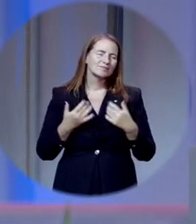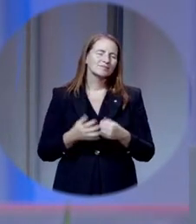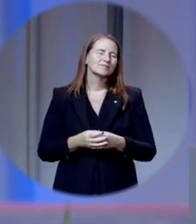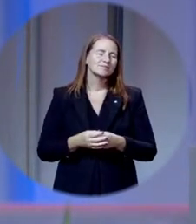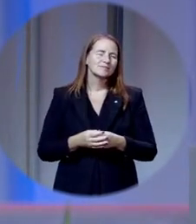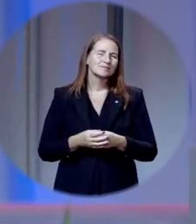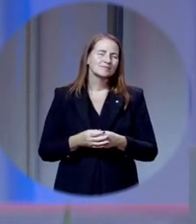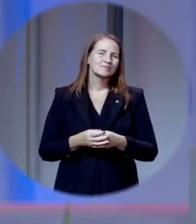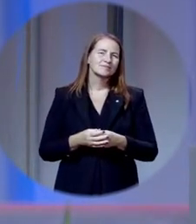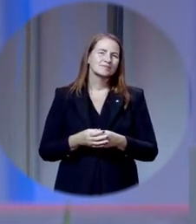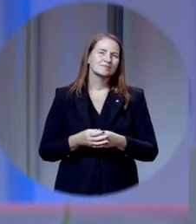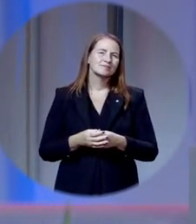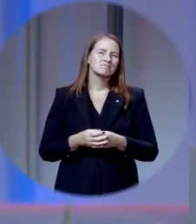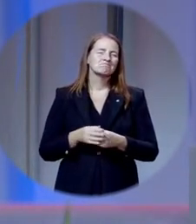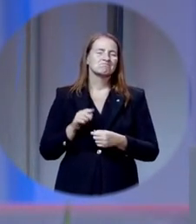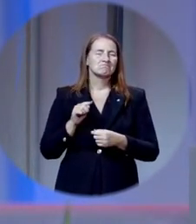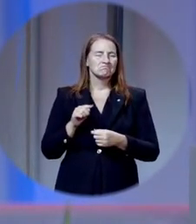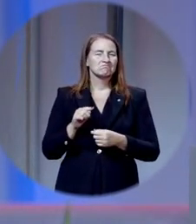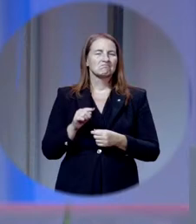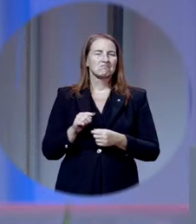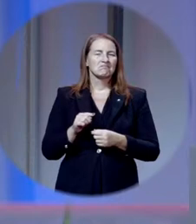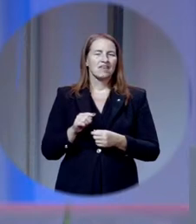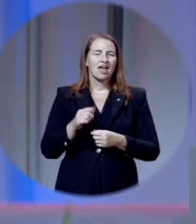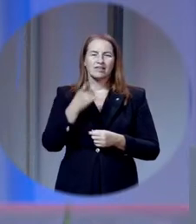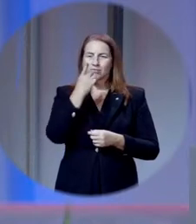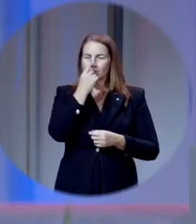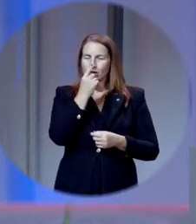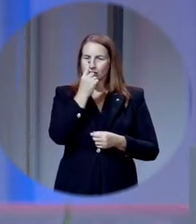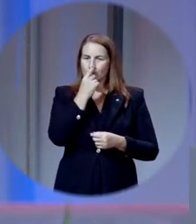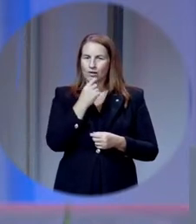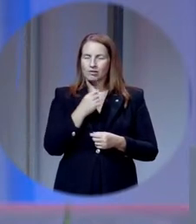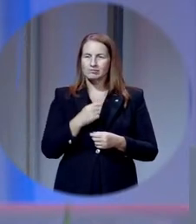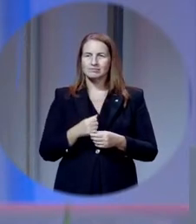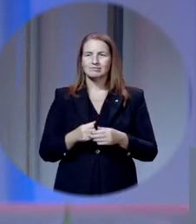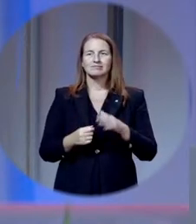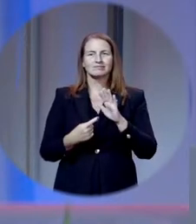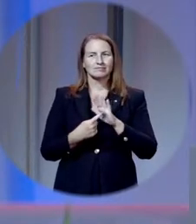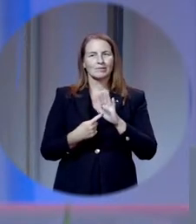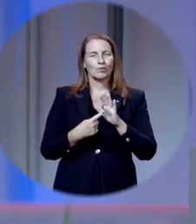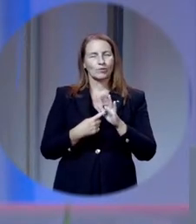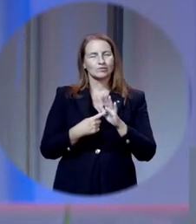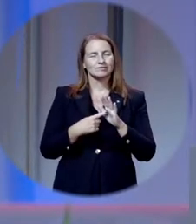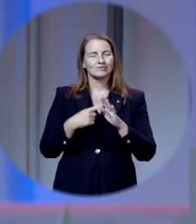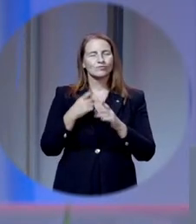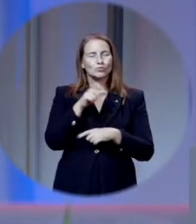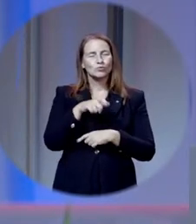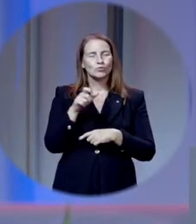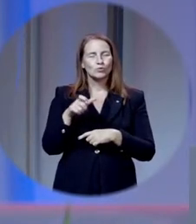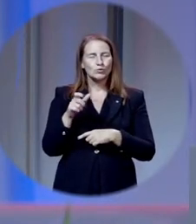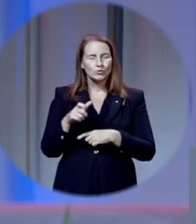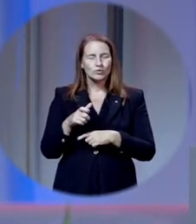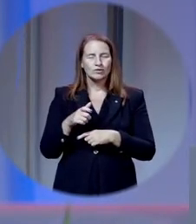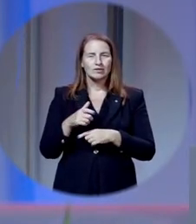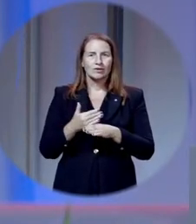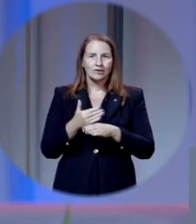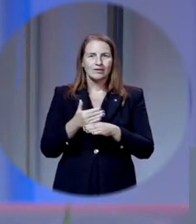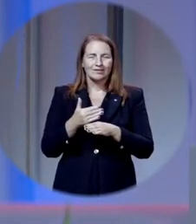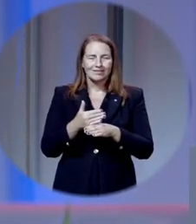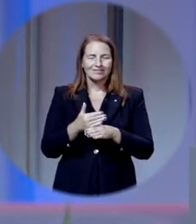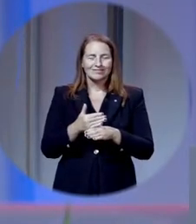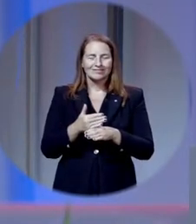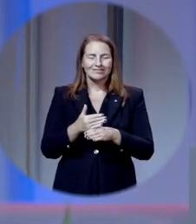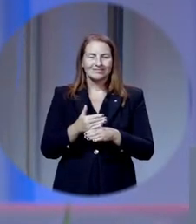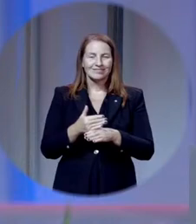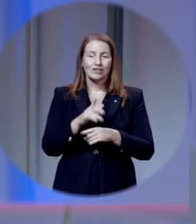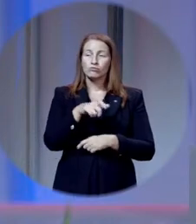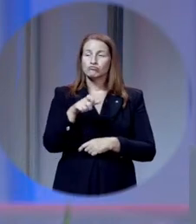There is perhaps a message there for busy students in the summer ahead. Those of you graduating today will have